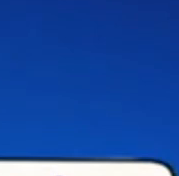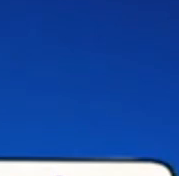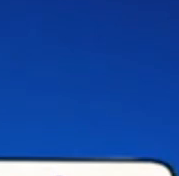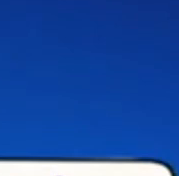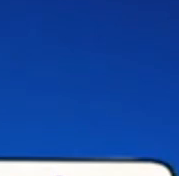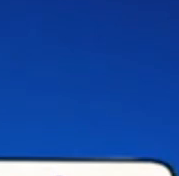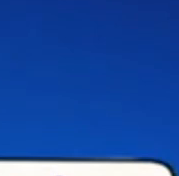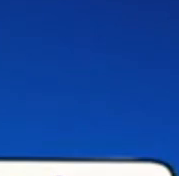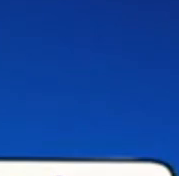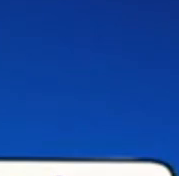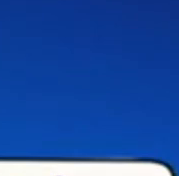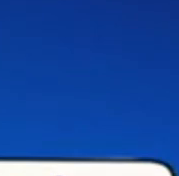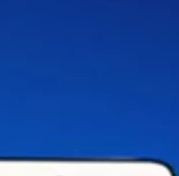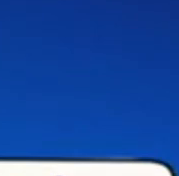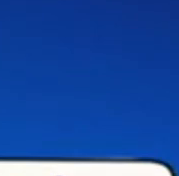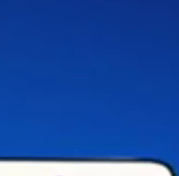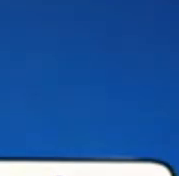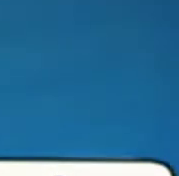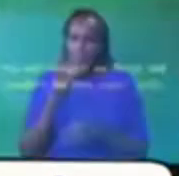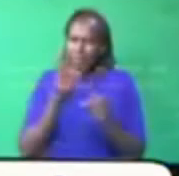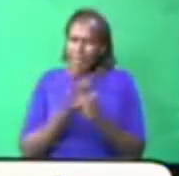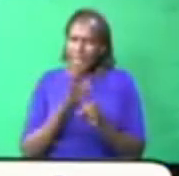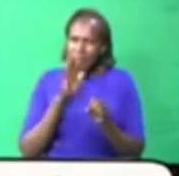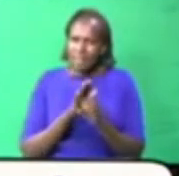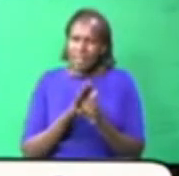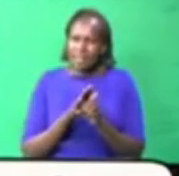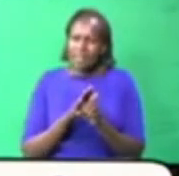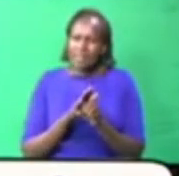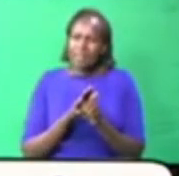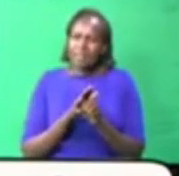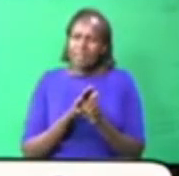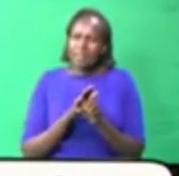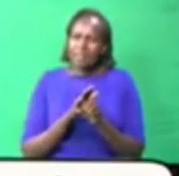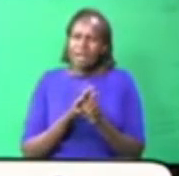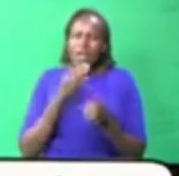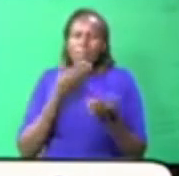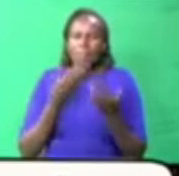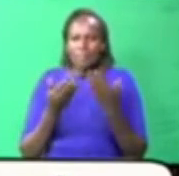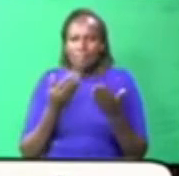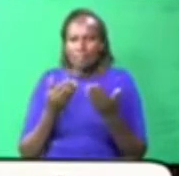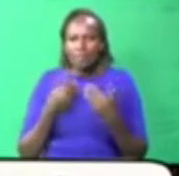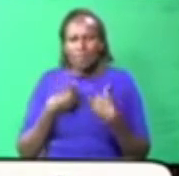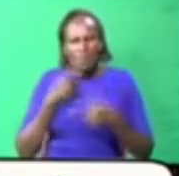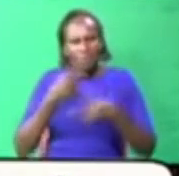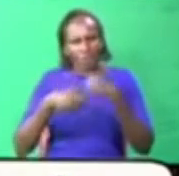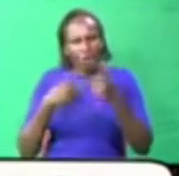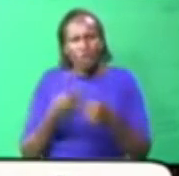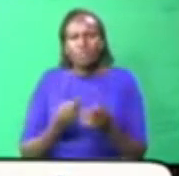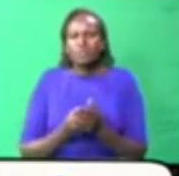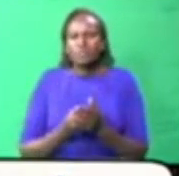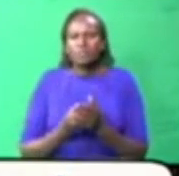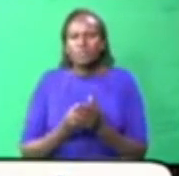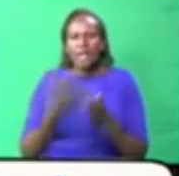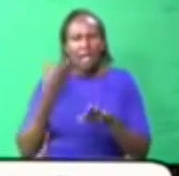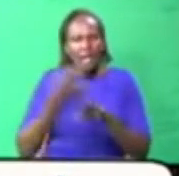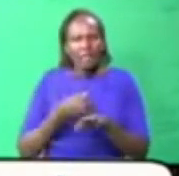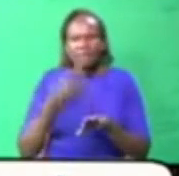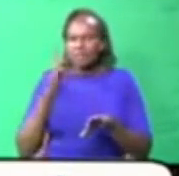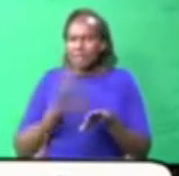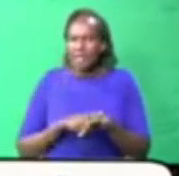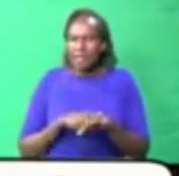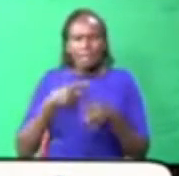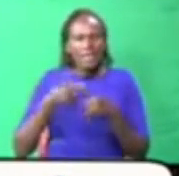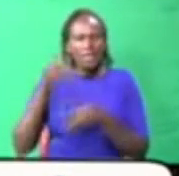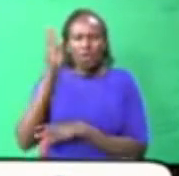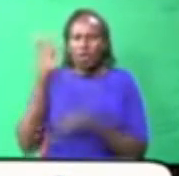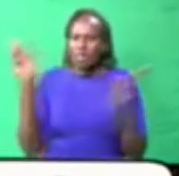allowed us to see troubles many and bitter, though we have undergone such hard time, let me tell you, God is